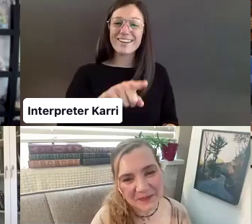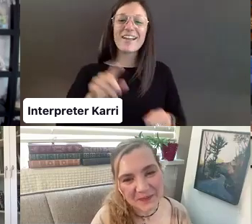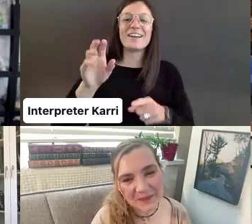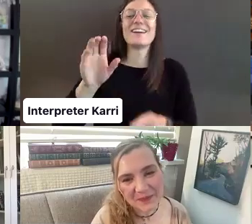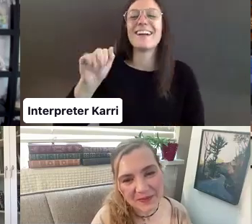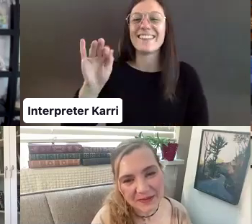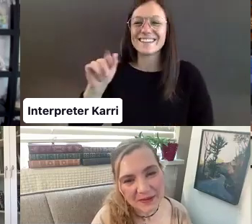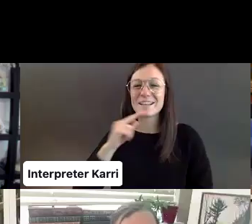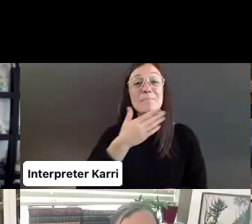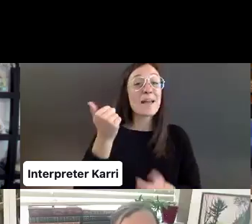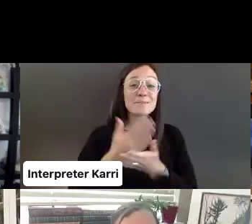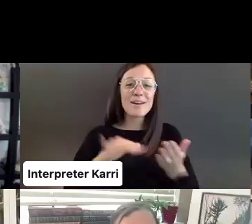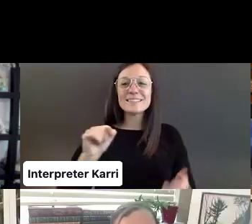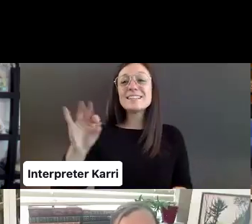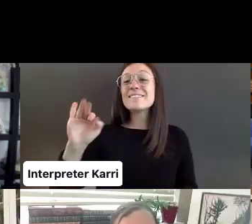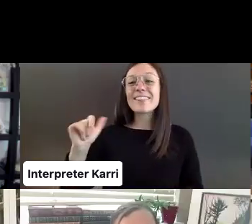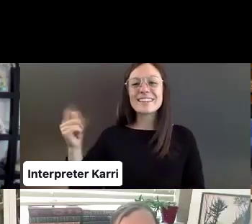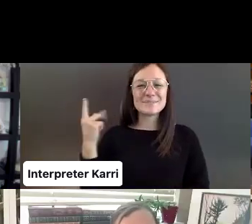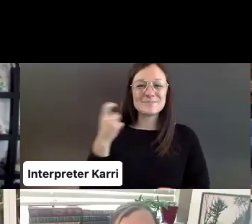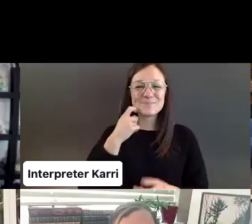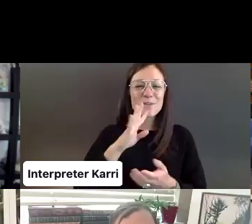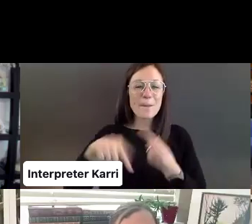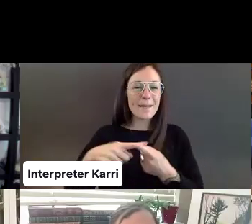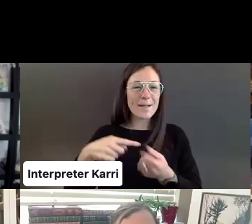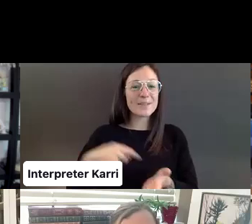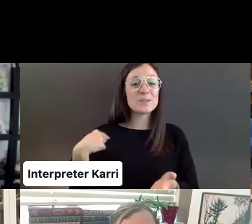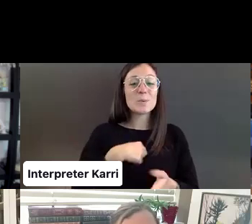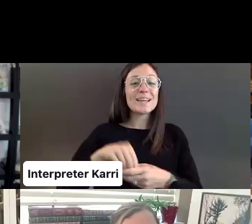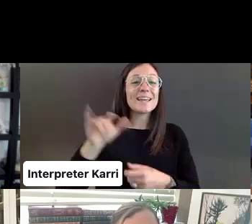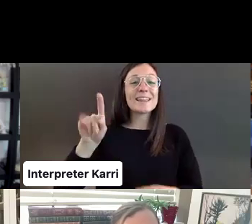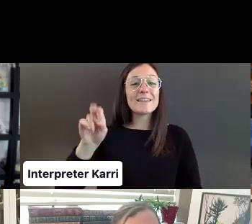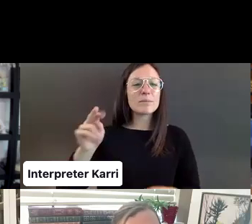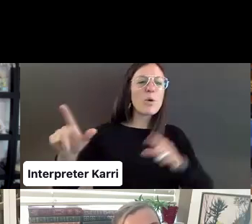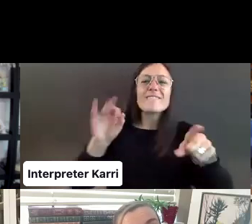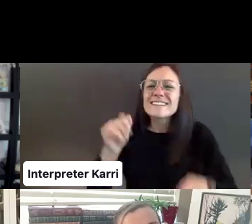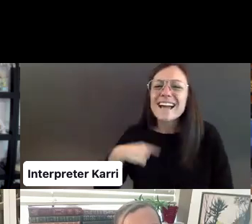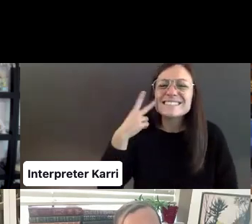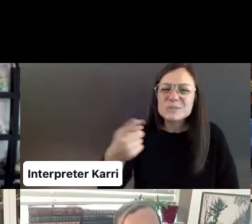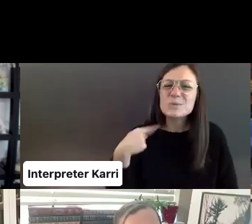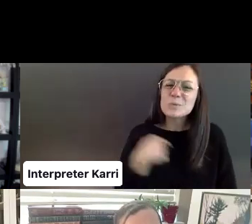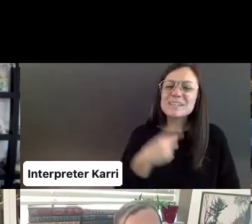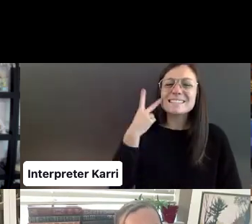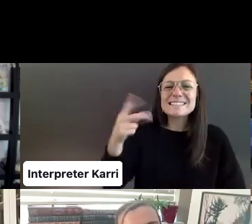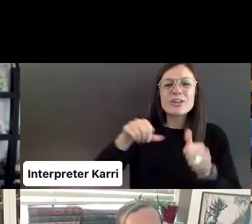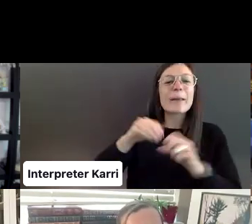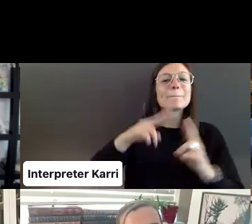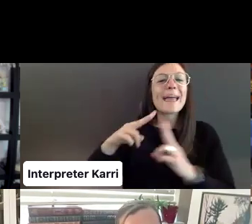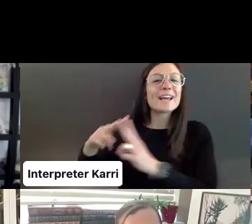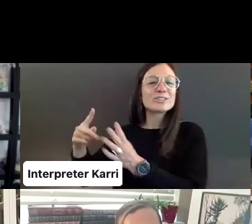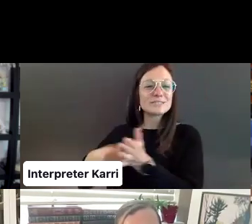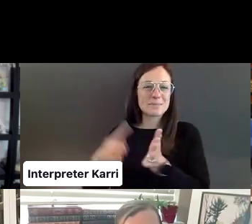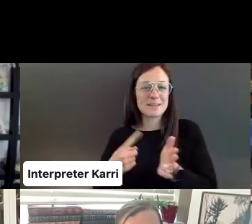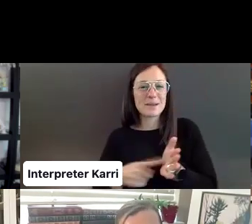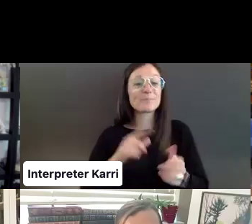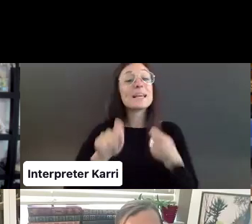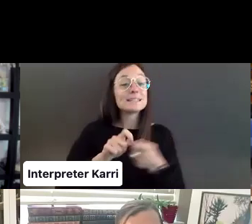this, though, is like Felicia and I I think, talked about this. We were just in Liverpool. But I together just saw you. We see each other in pairs sometimes. Exactly. Right. Yeah.